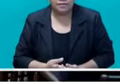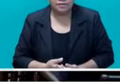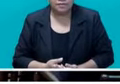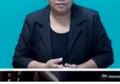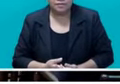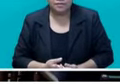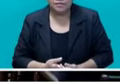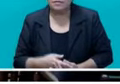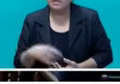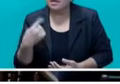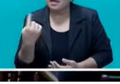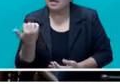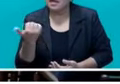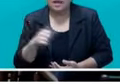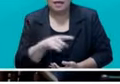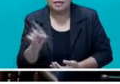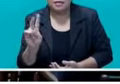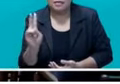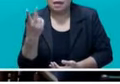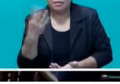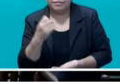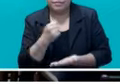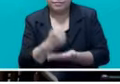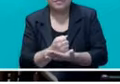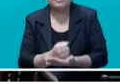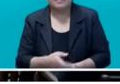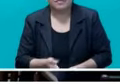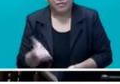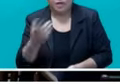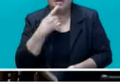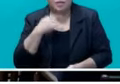there a seconder? Honourable Speaker, sir, I beg to second the